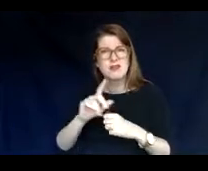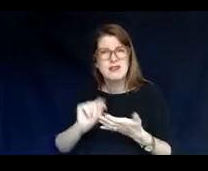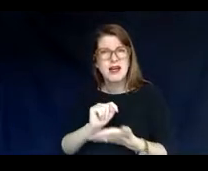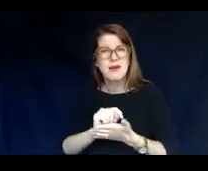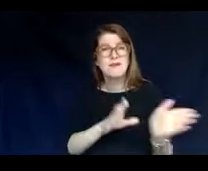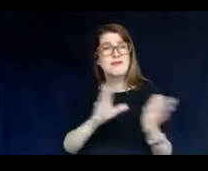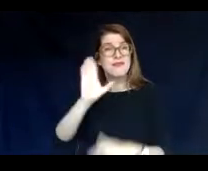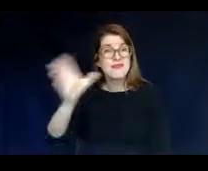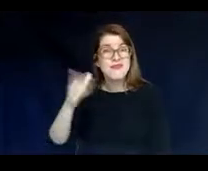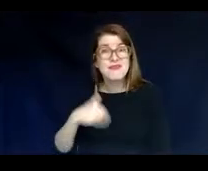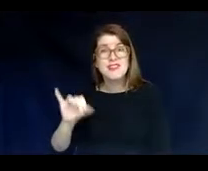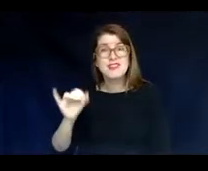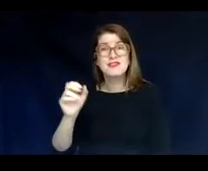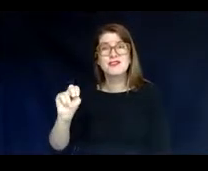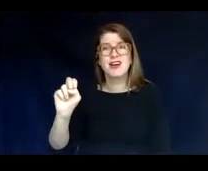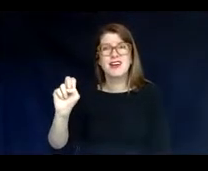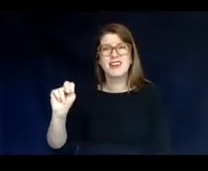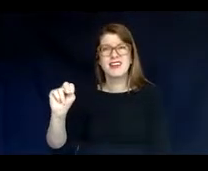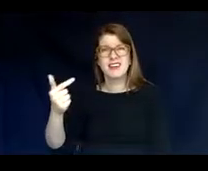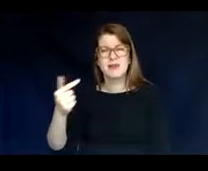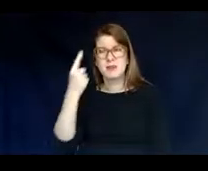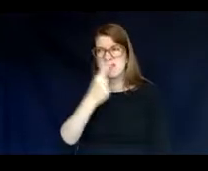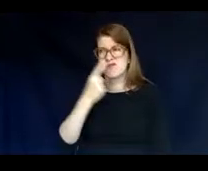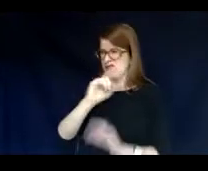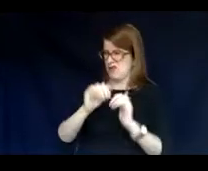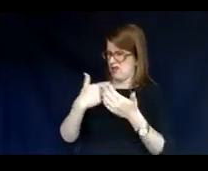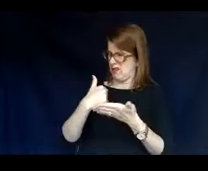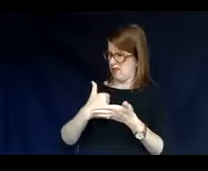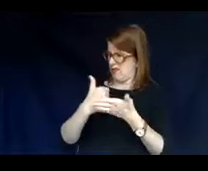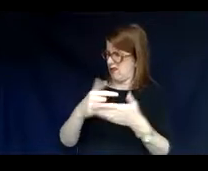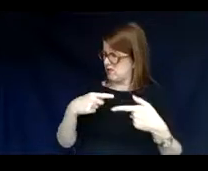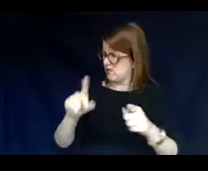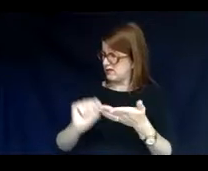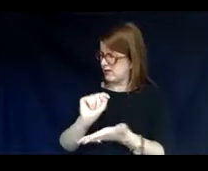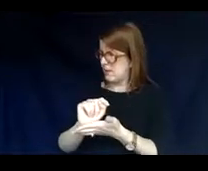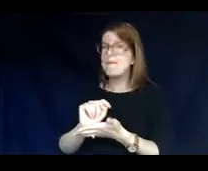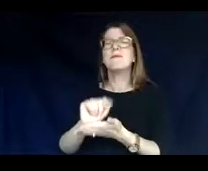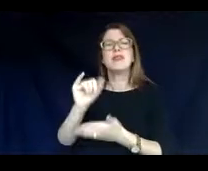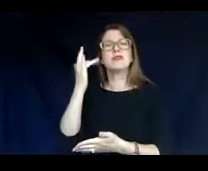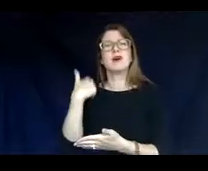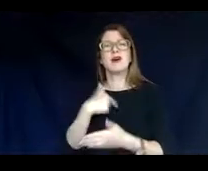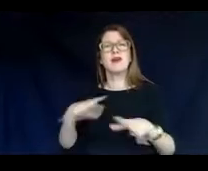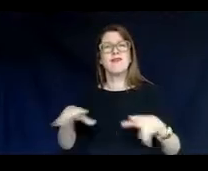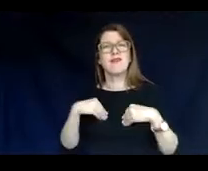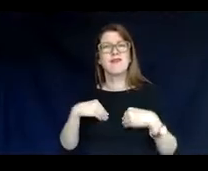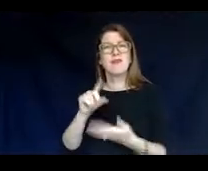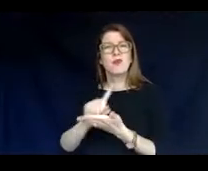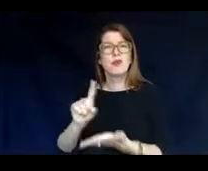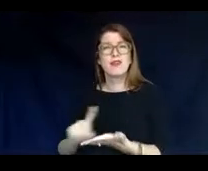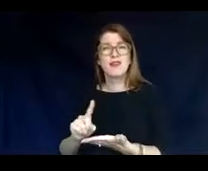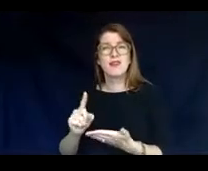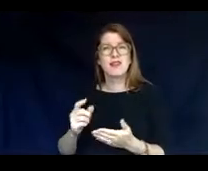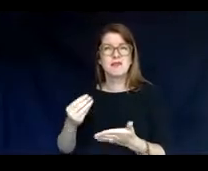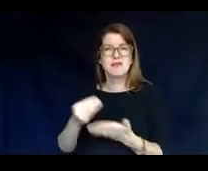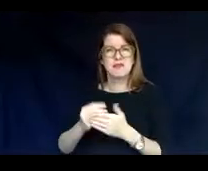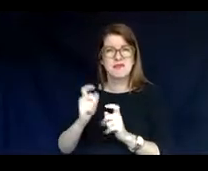Ng here. You may be wondering how you can give help during this season. In part, that's why we receive our weekly offering. And if you're new here,